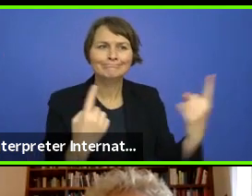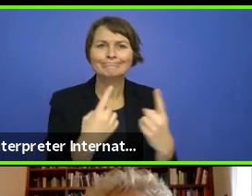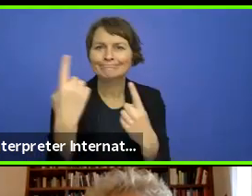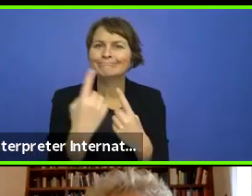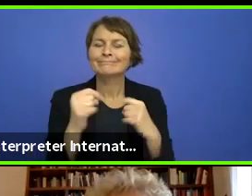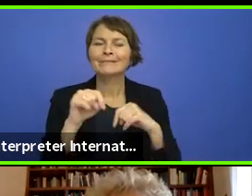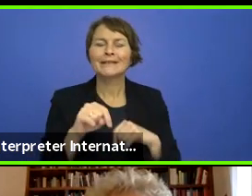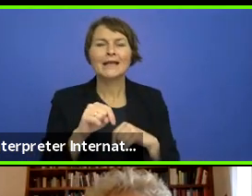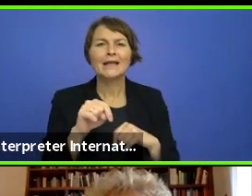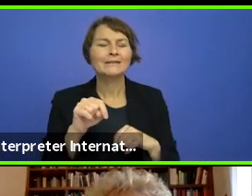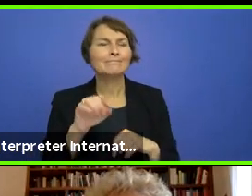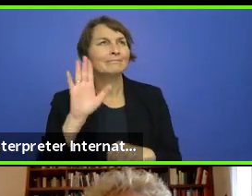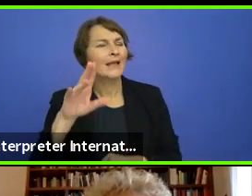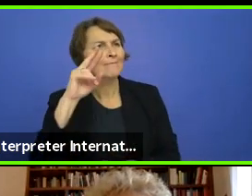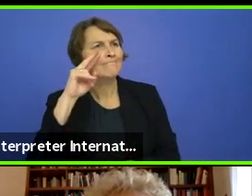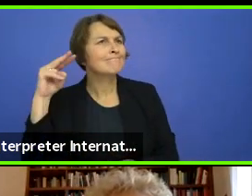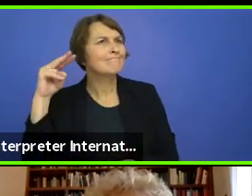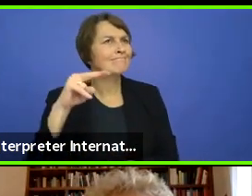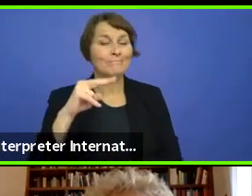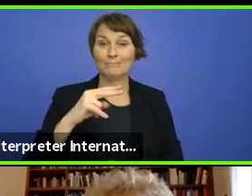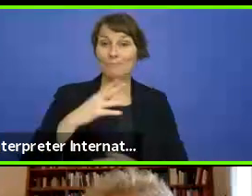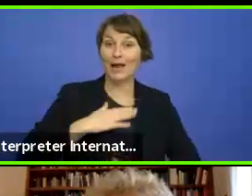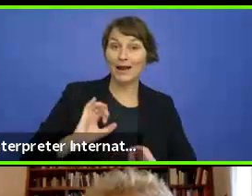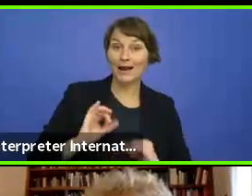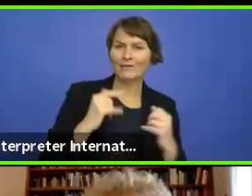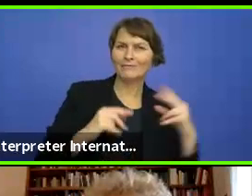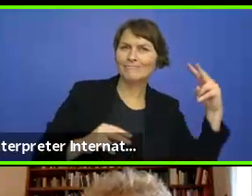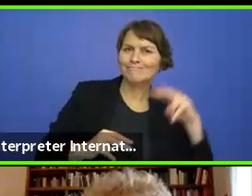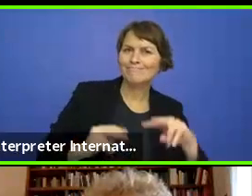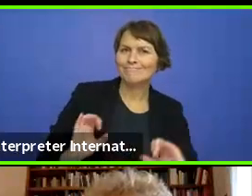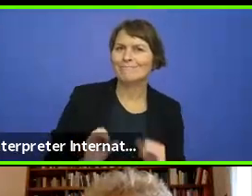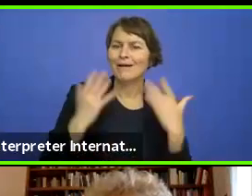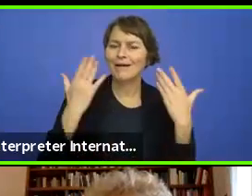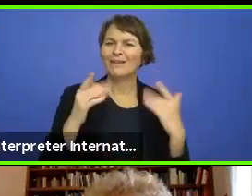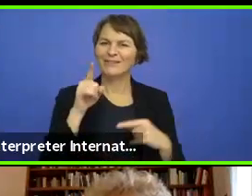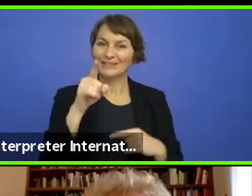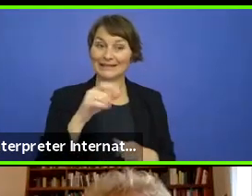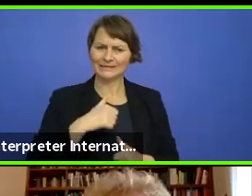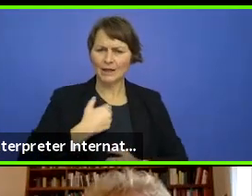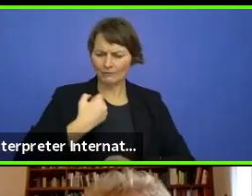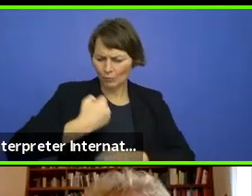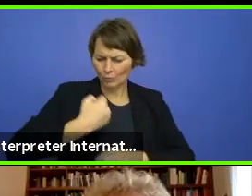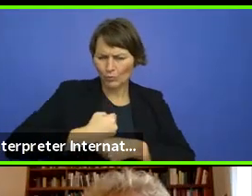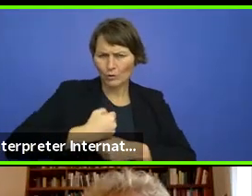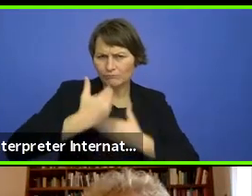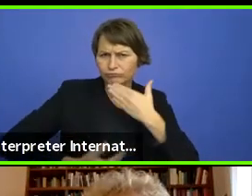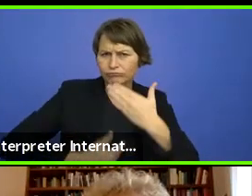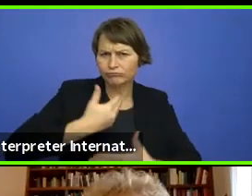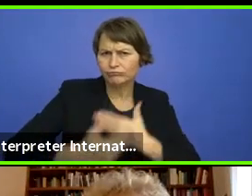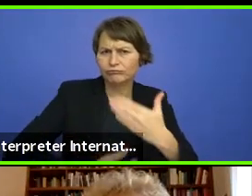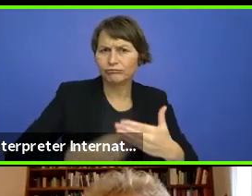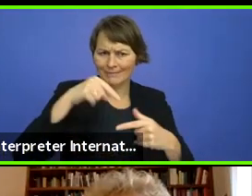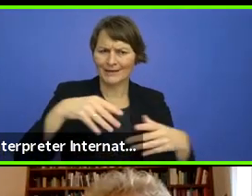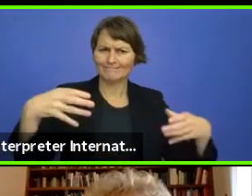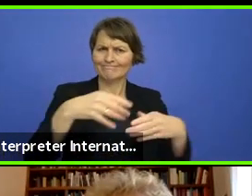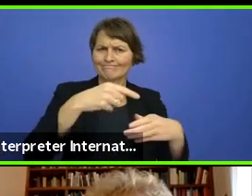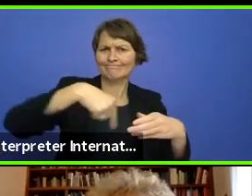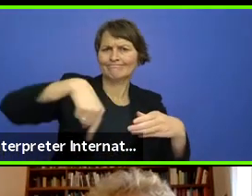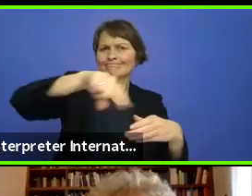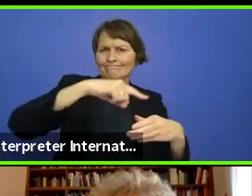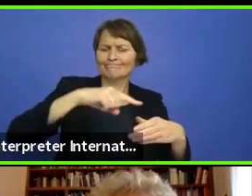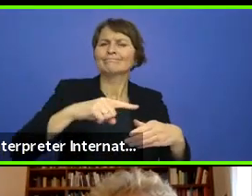an insight about their life as professionals in the sector, highlighting what their challenges,